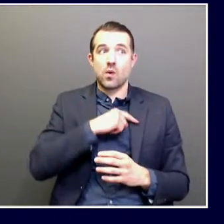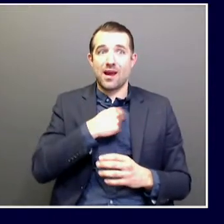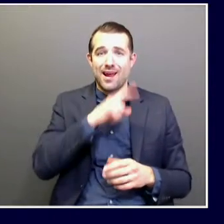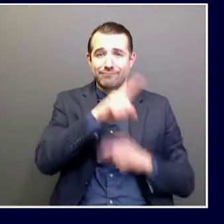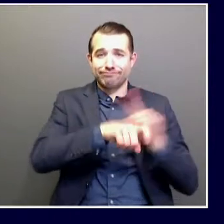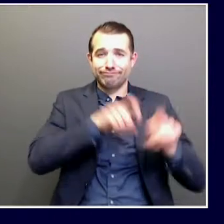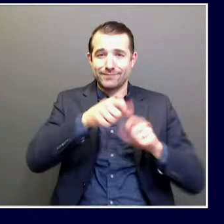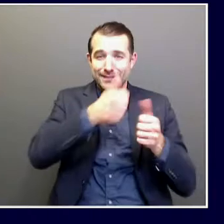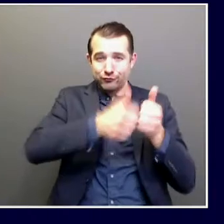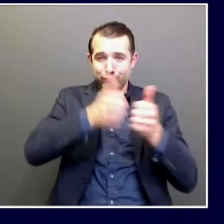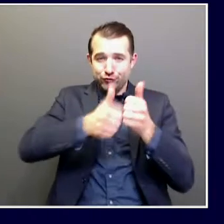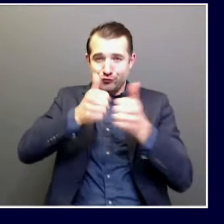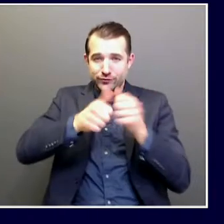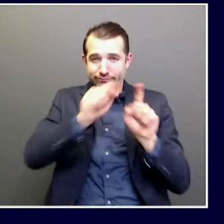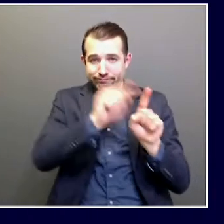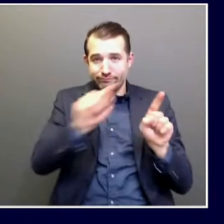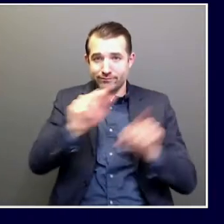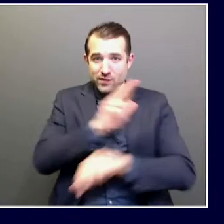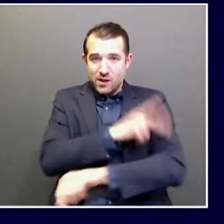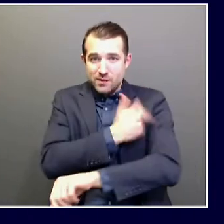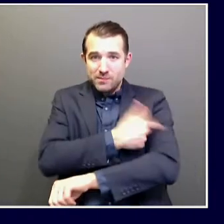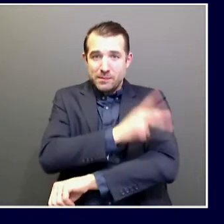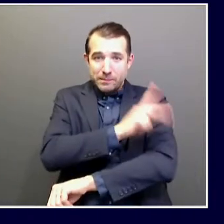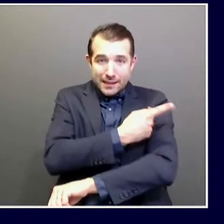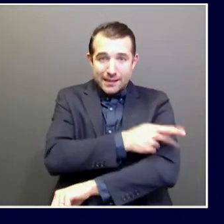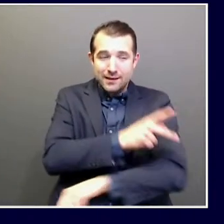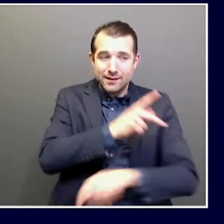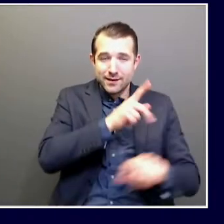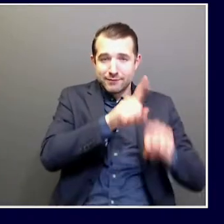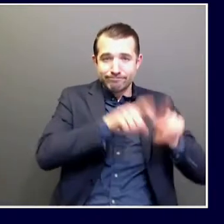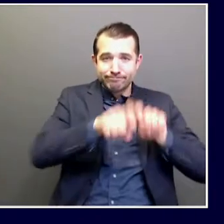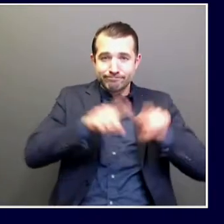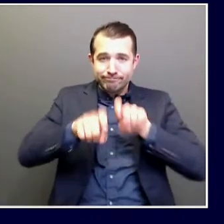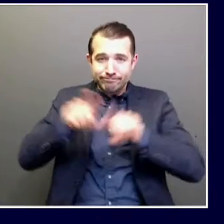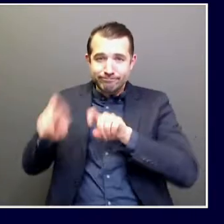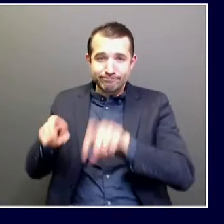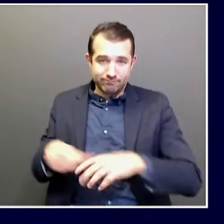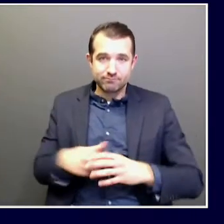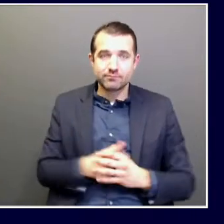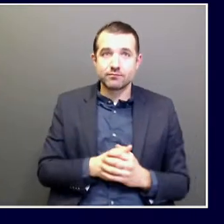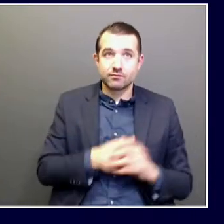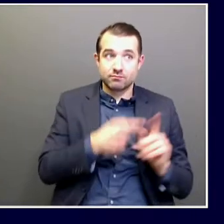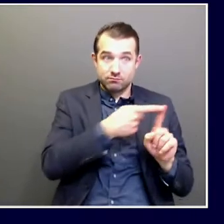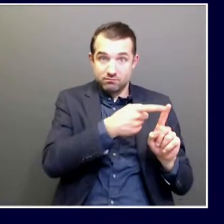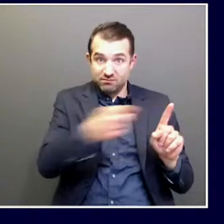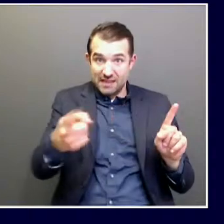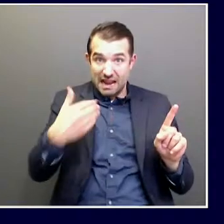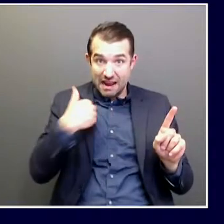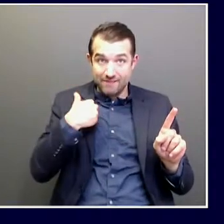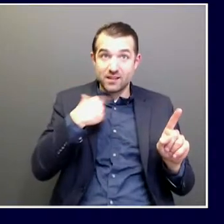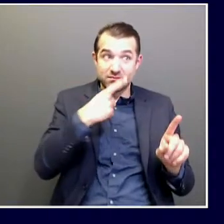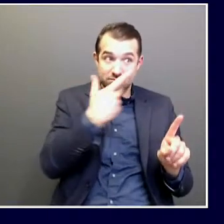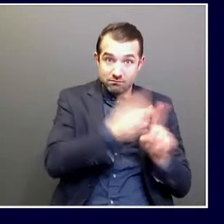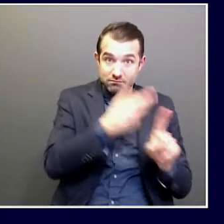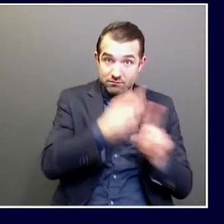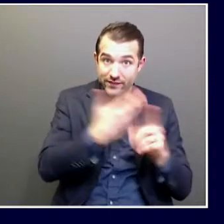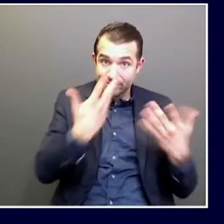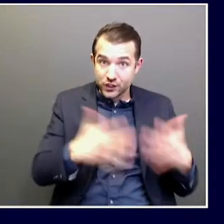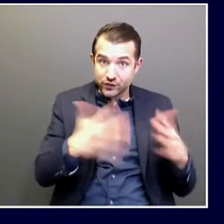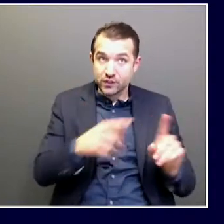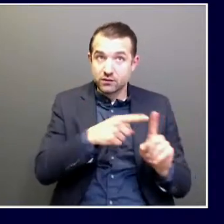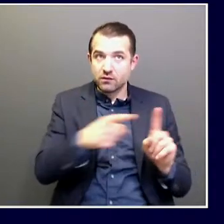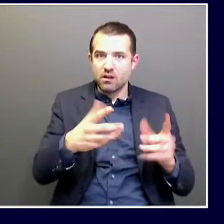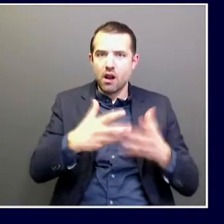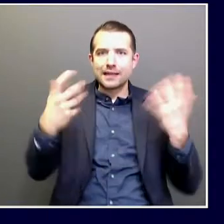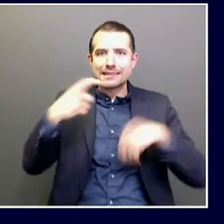they are currently caring for and ascertain and then report the vaccination status. That's a process that takes time, especially as we have